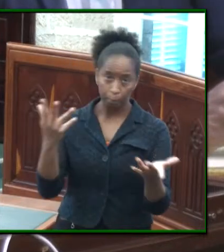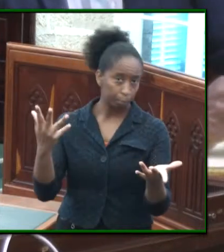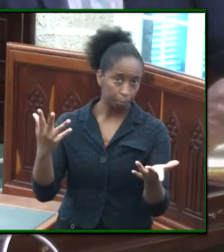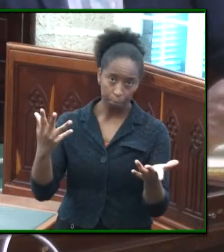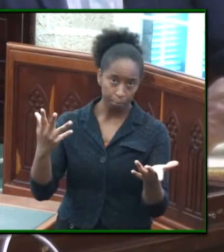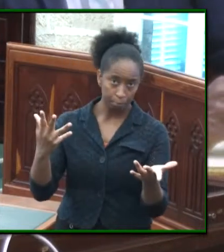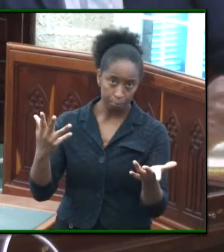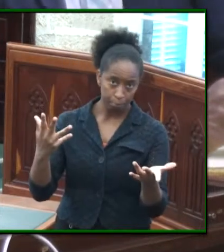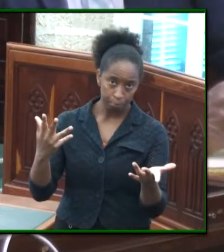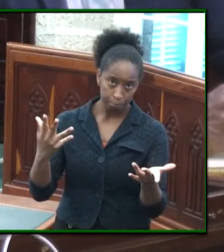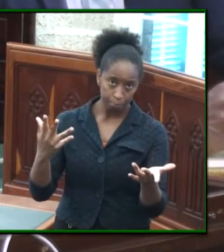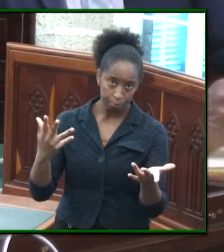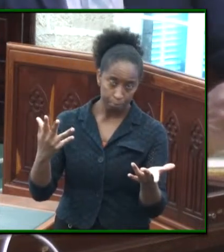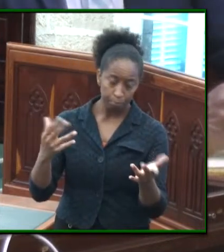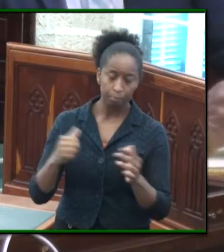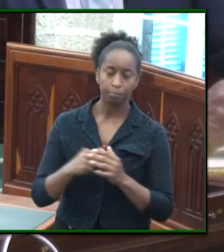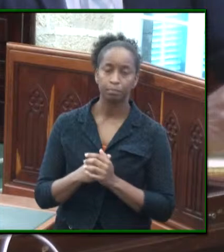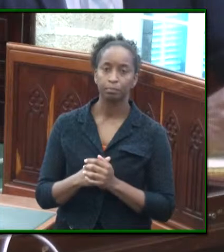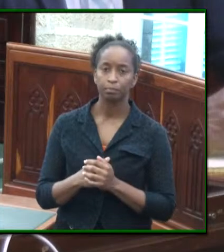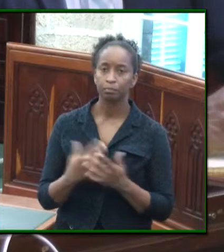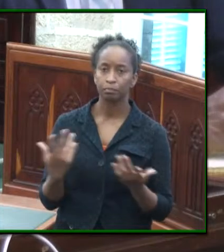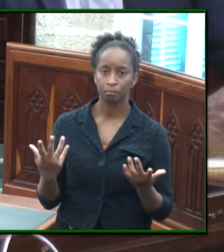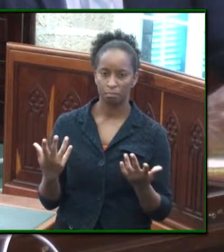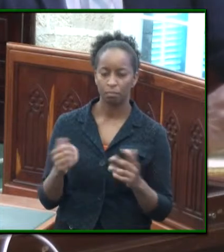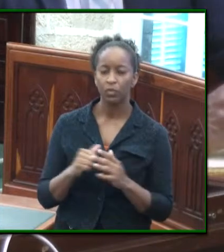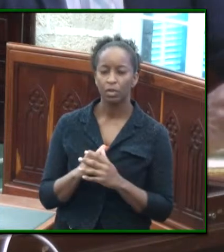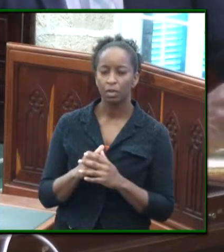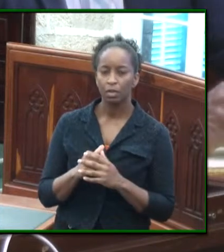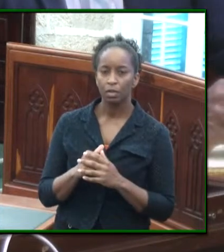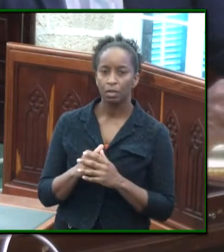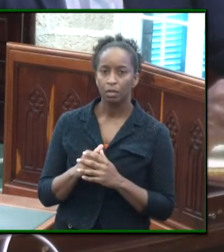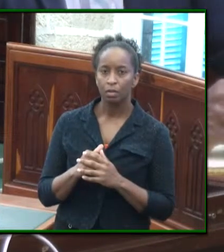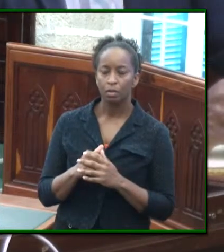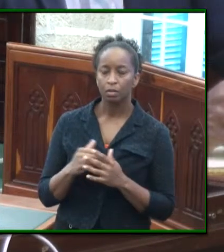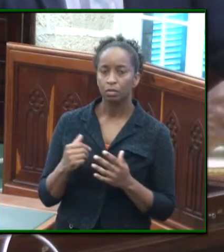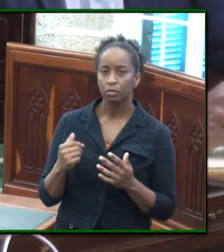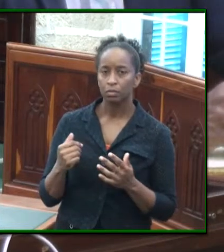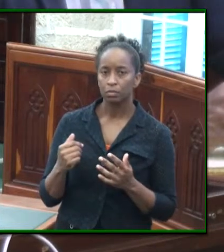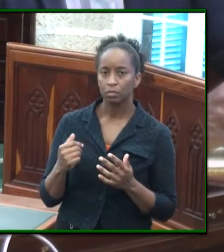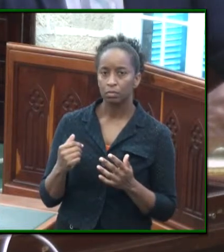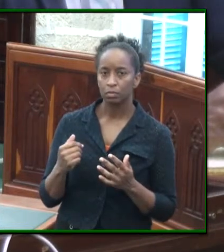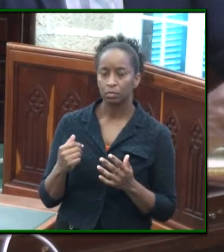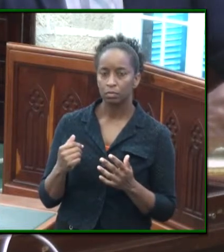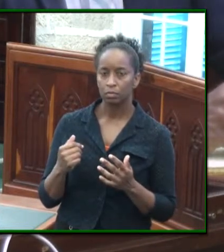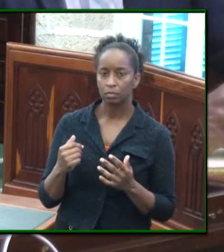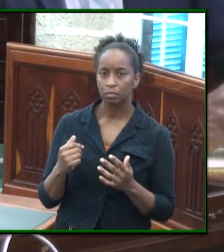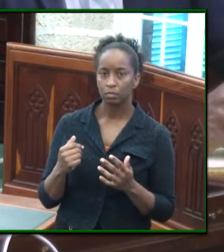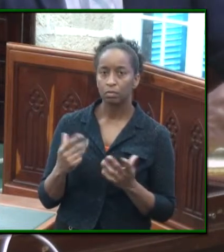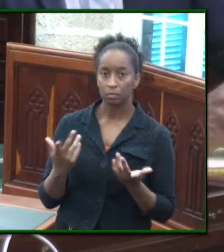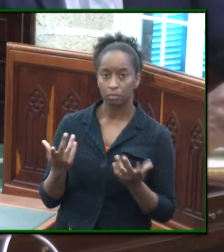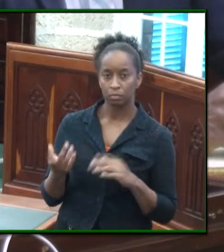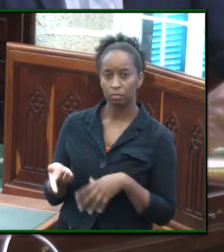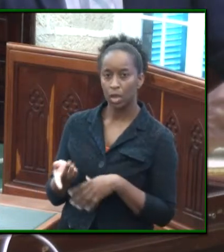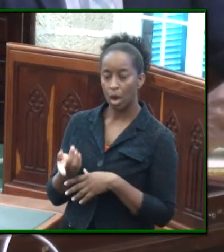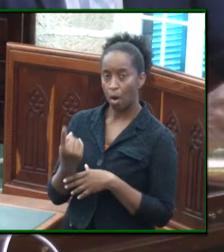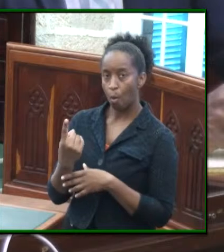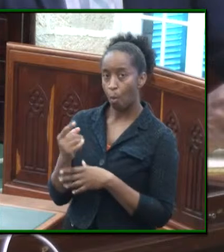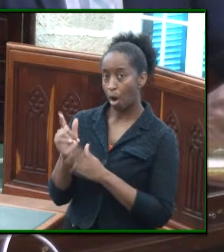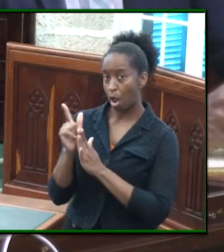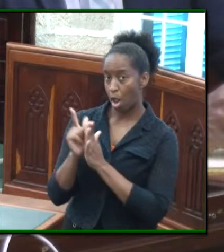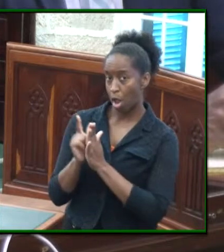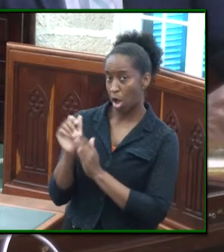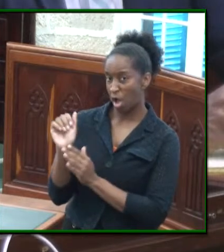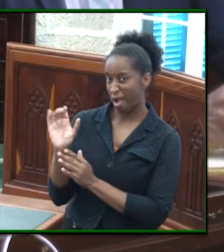picking up the keeping house clean to select committee. That's just a small amendment to an act. How much